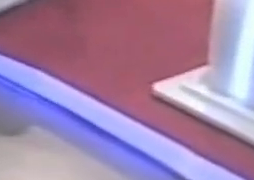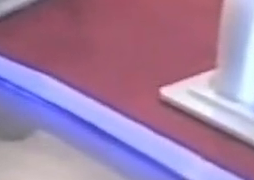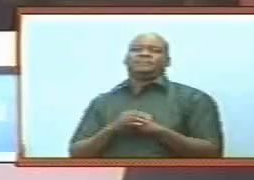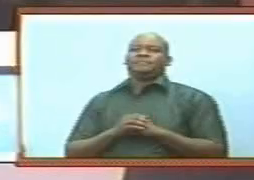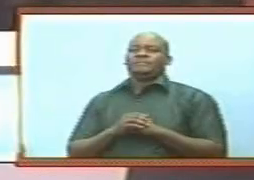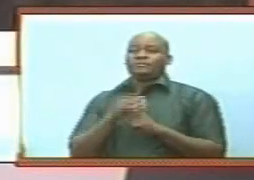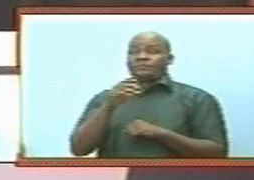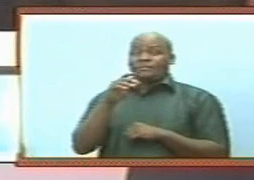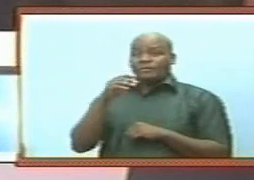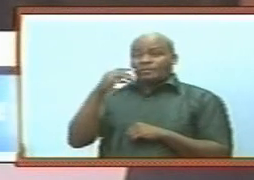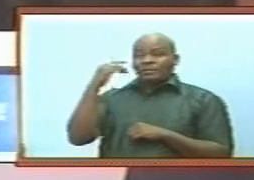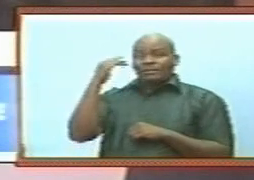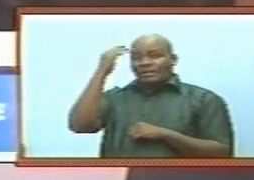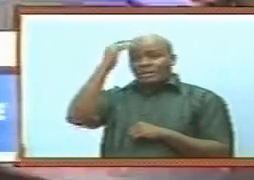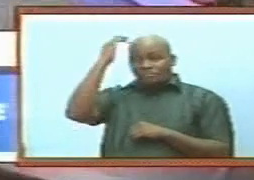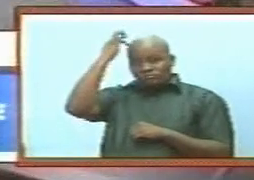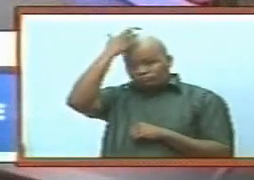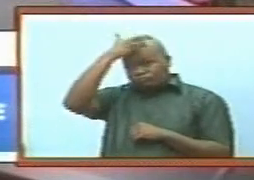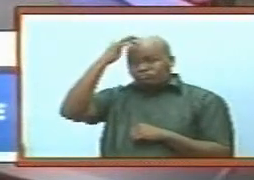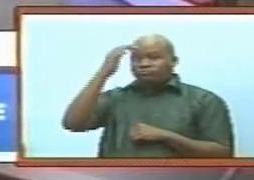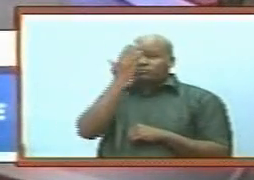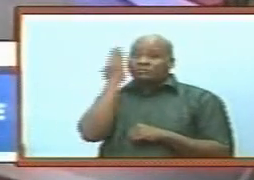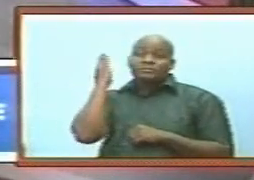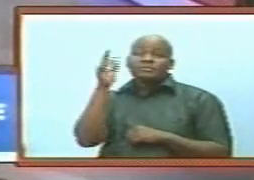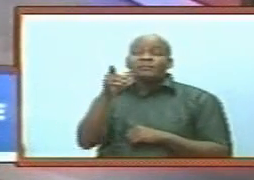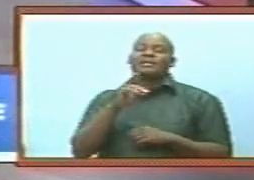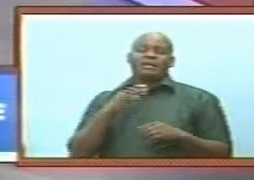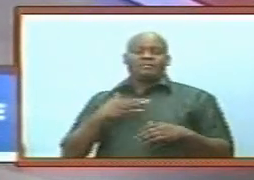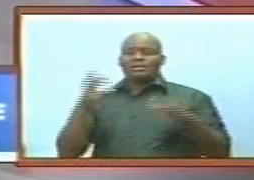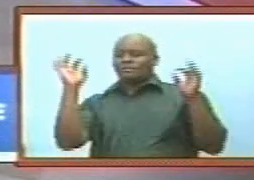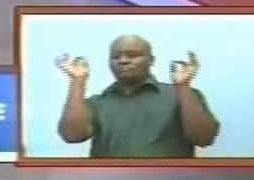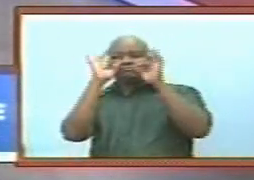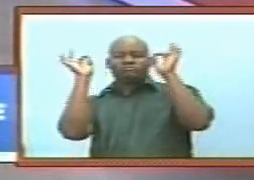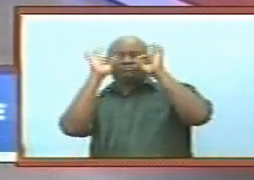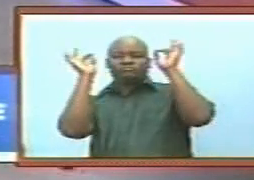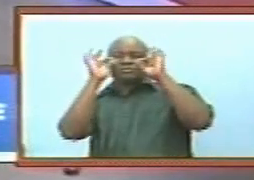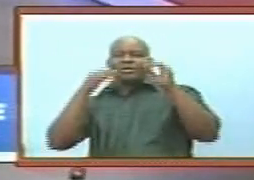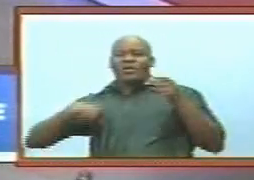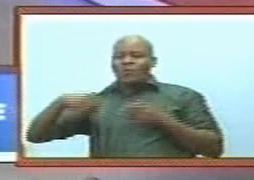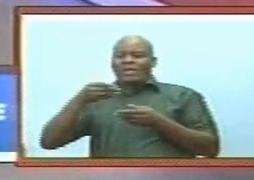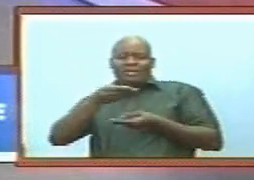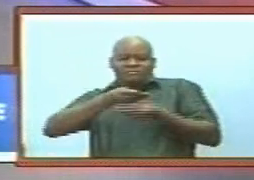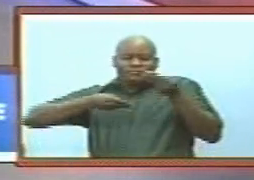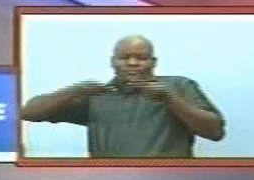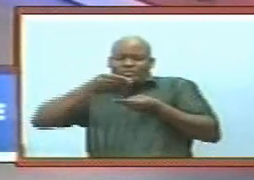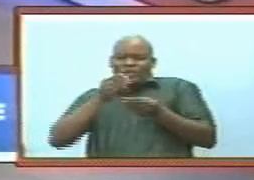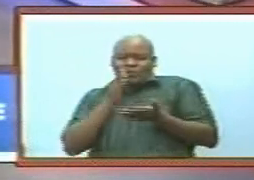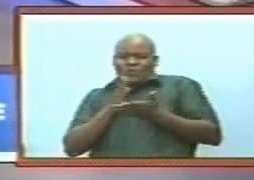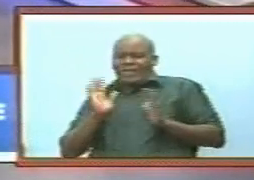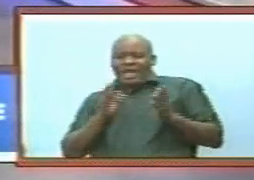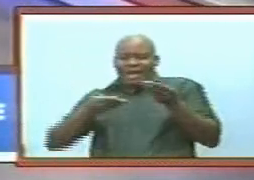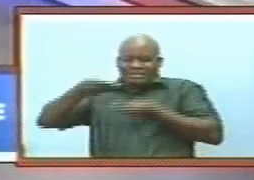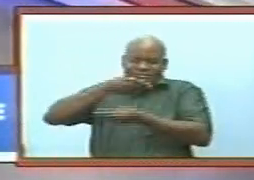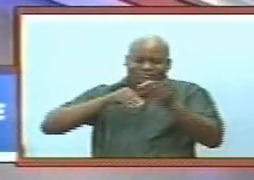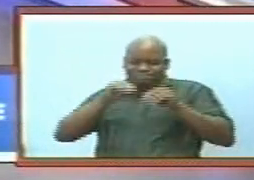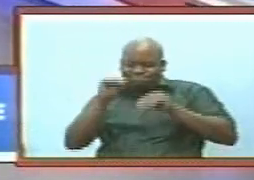way. Well, I'm very surprised tonight because we are being economical with truth. Each candidate